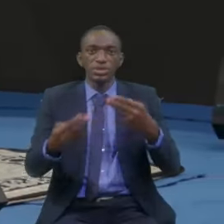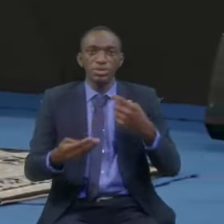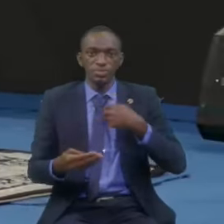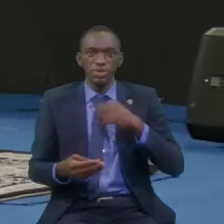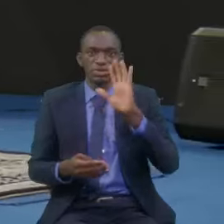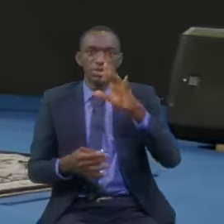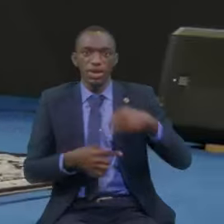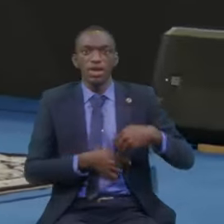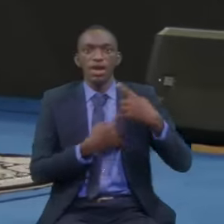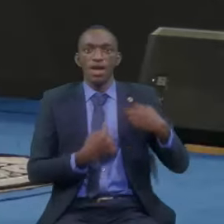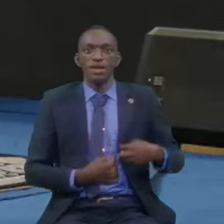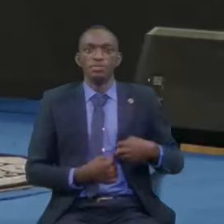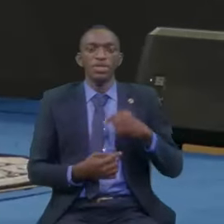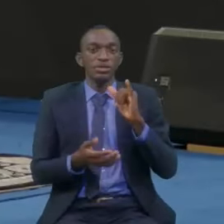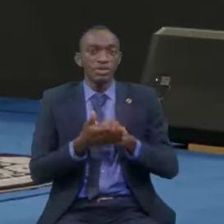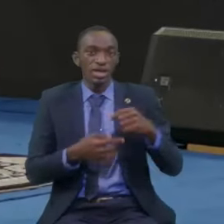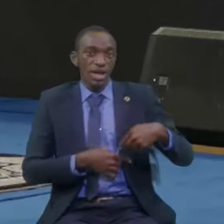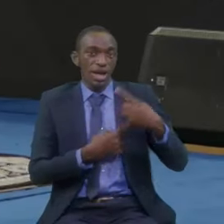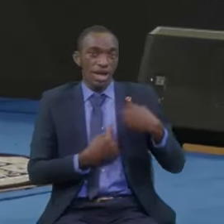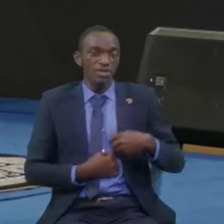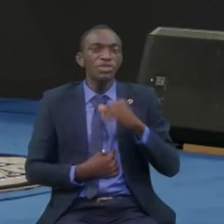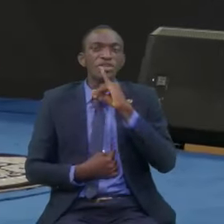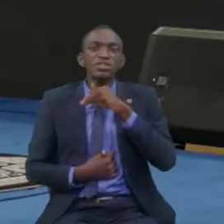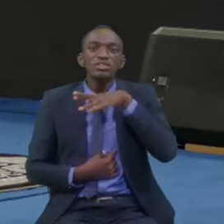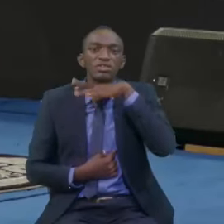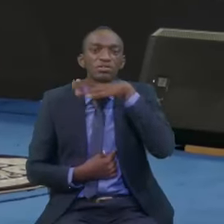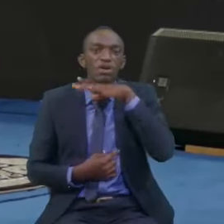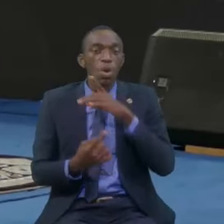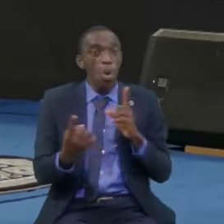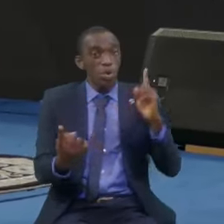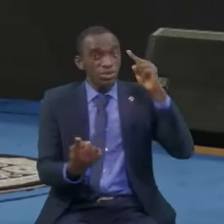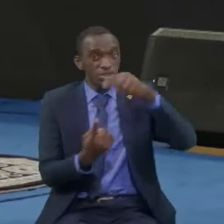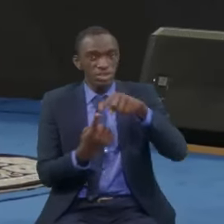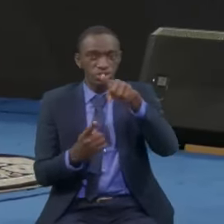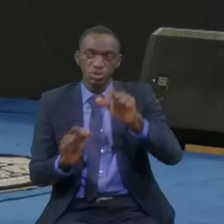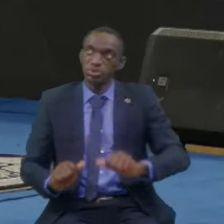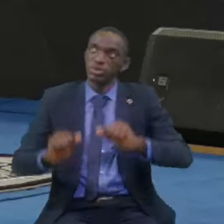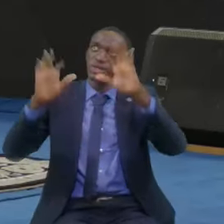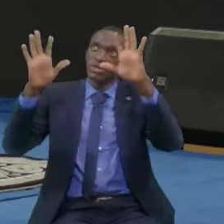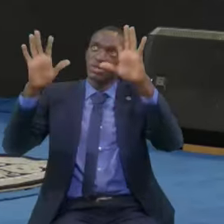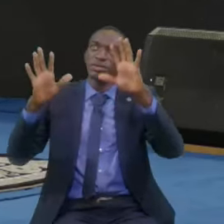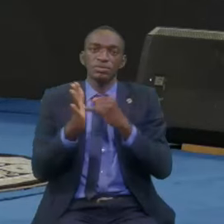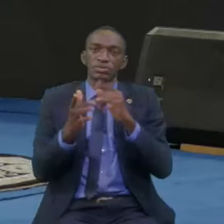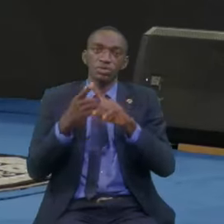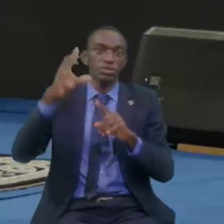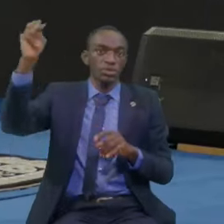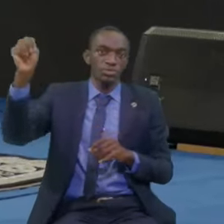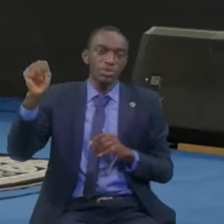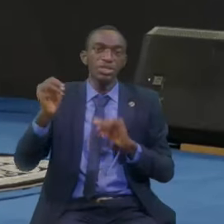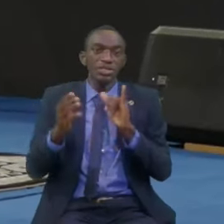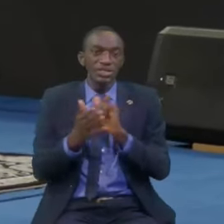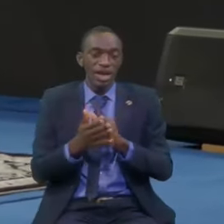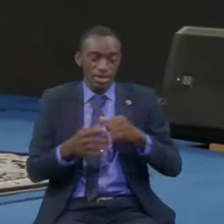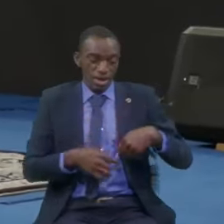is defiled until you give that heart to him. That heart is corrupt